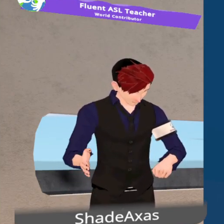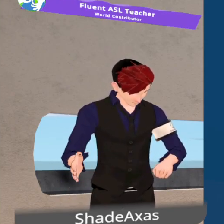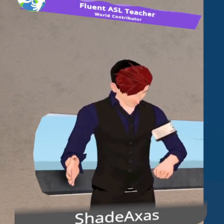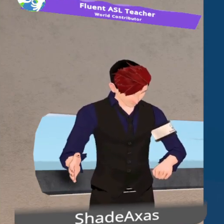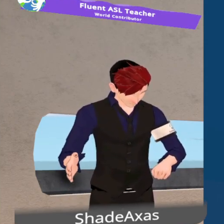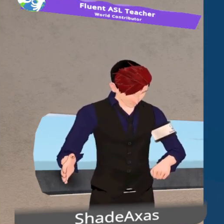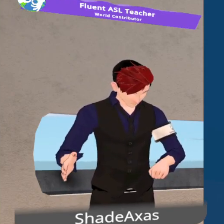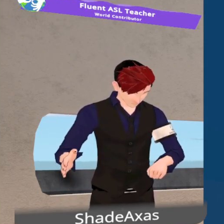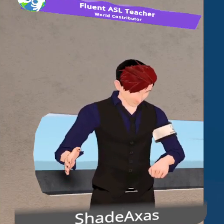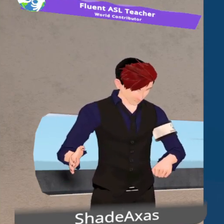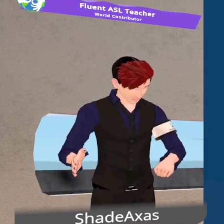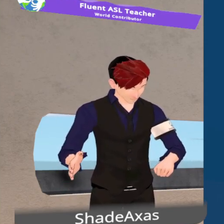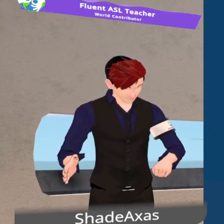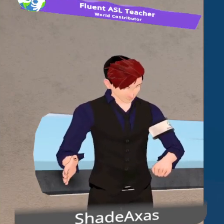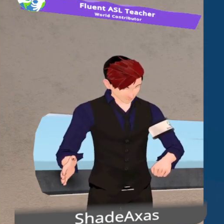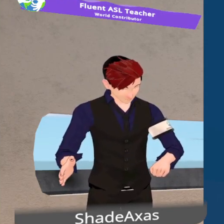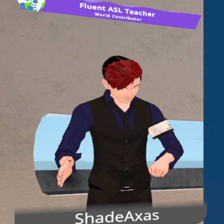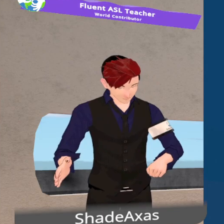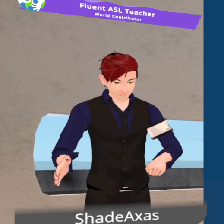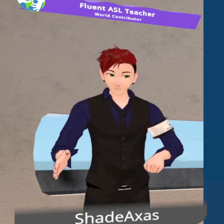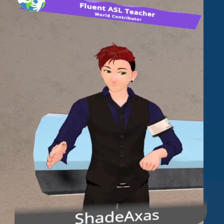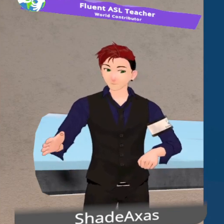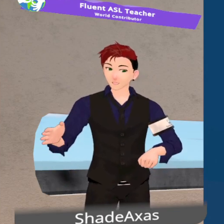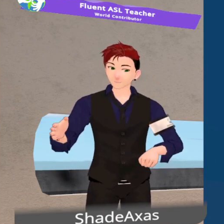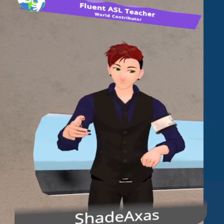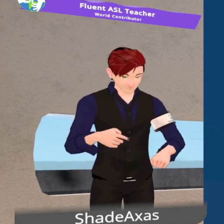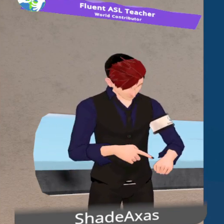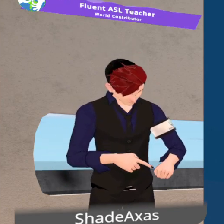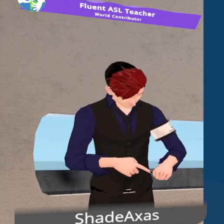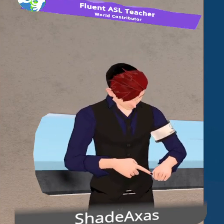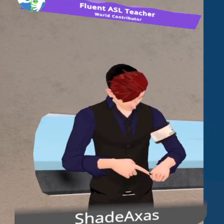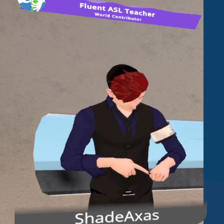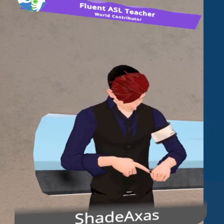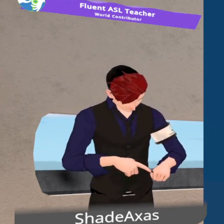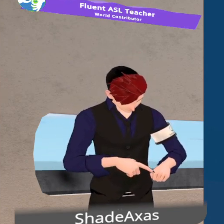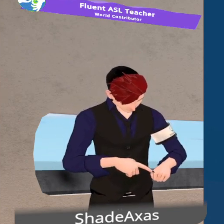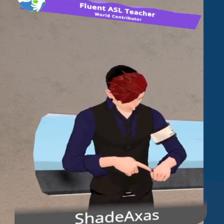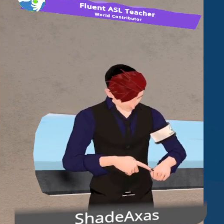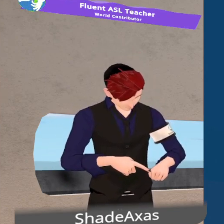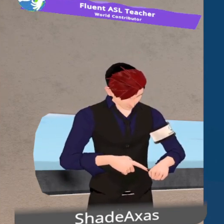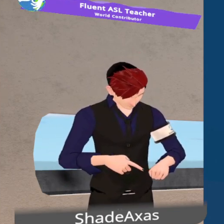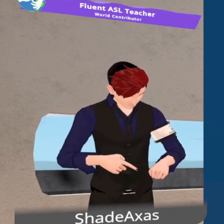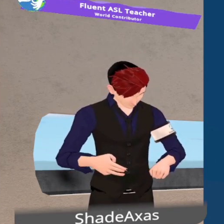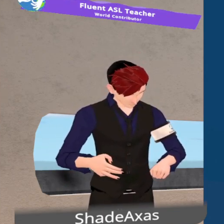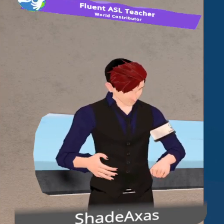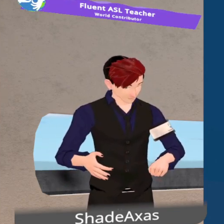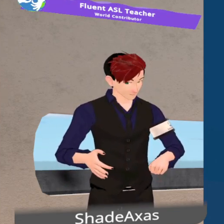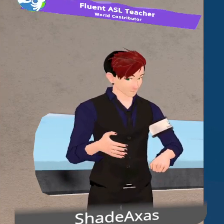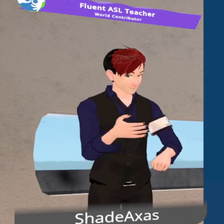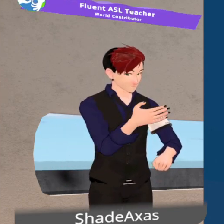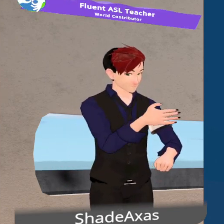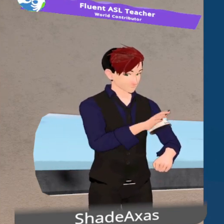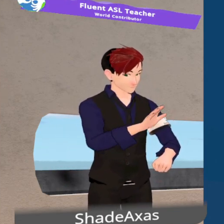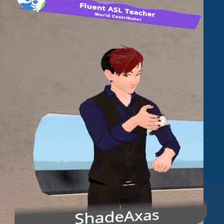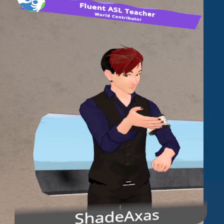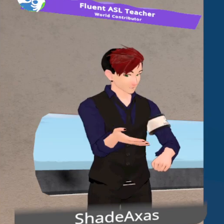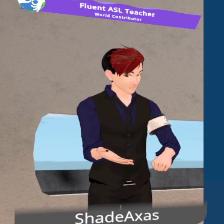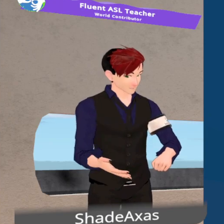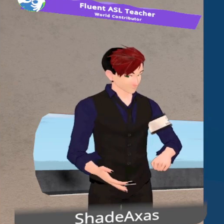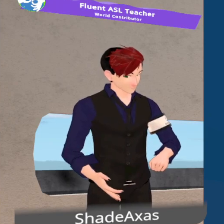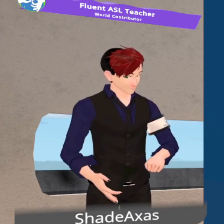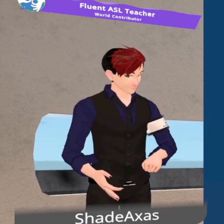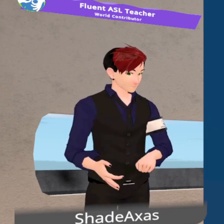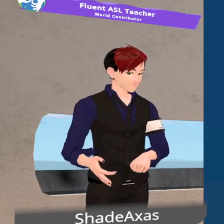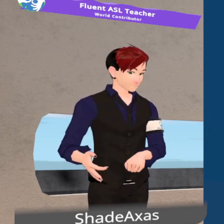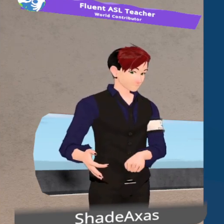hand died? Okay, I'll fix that later. Because this has happened before. I have to like restart my whole computer. My hand